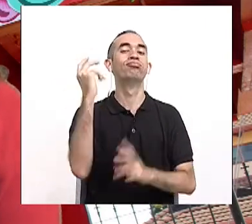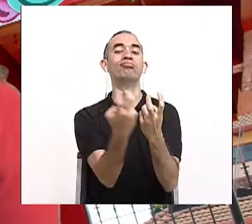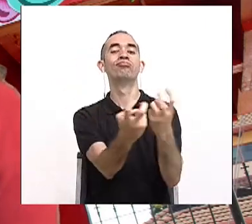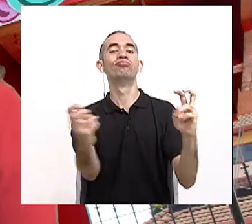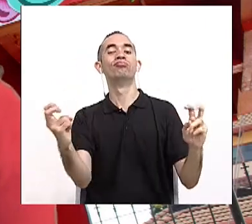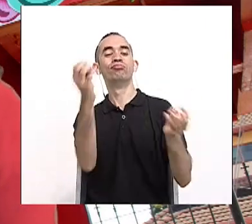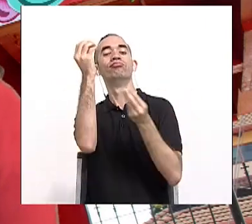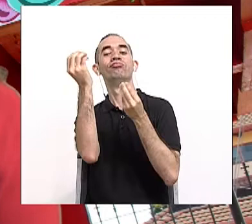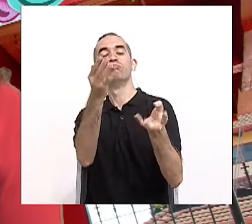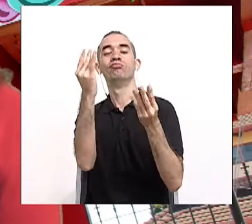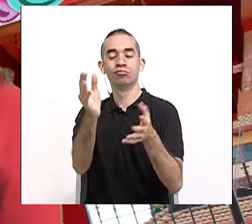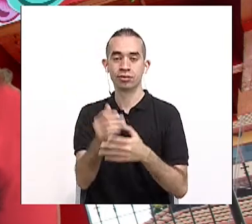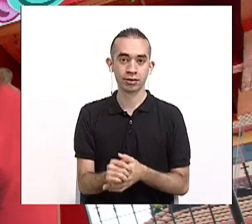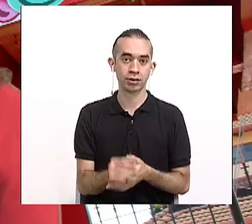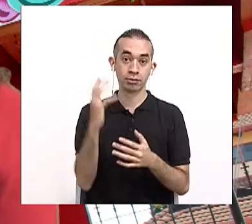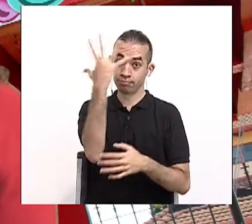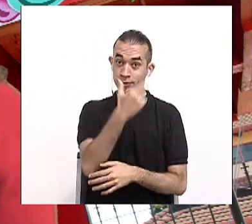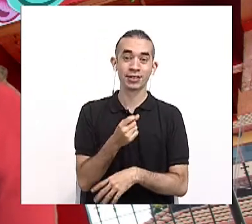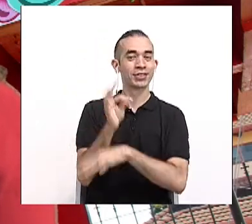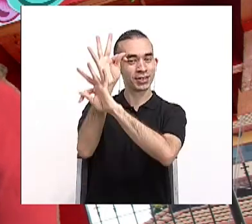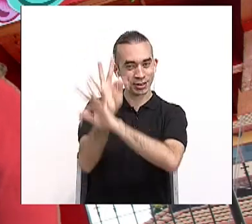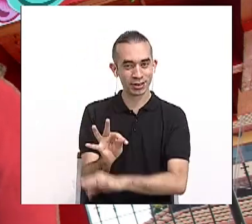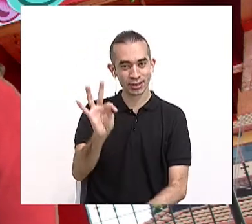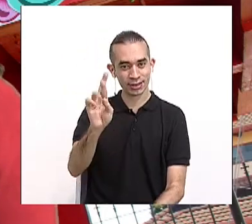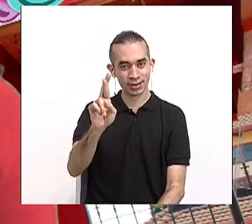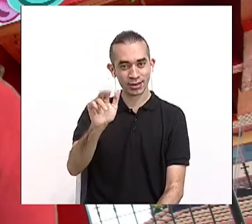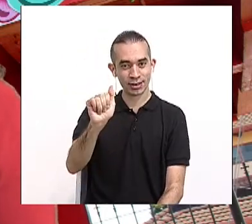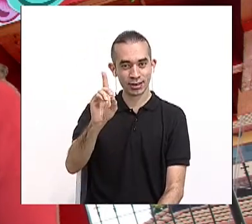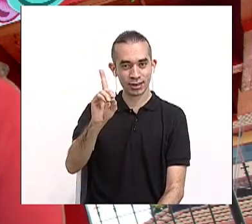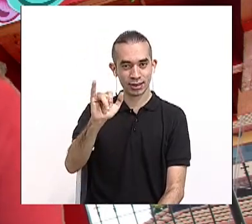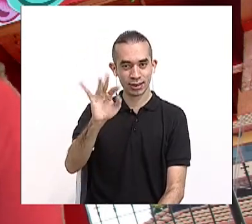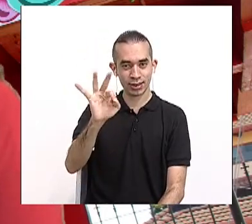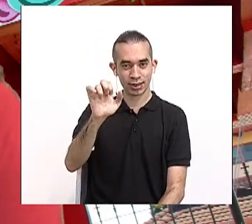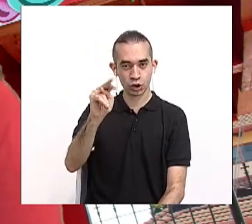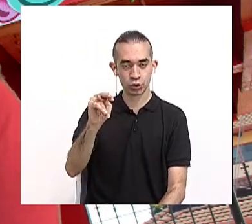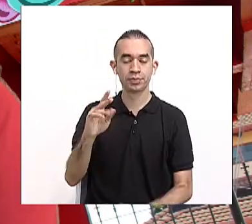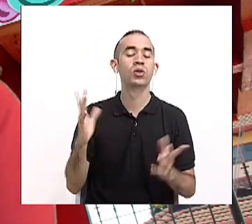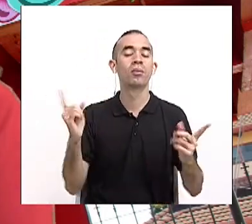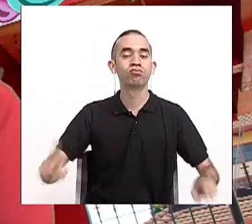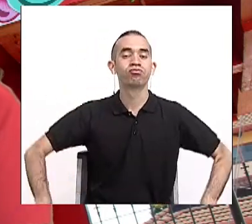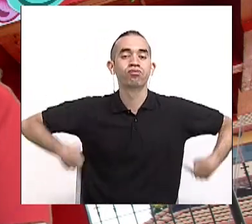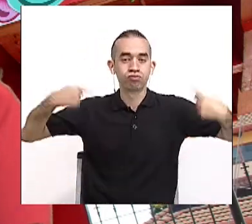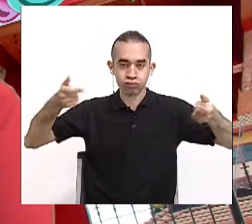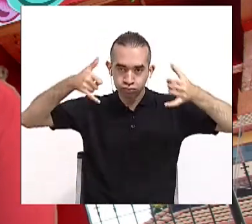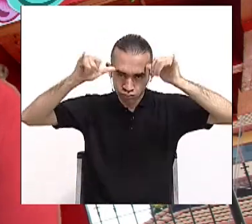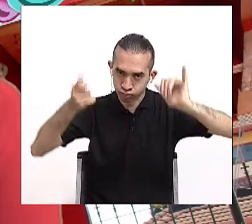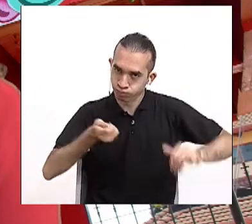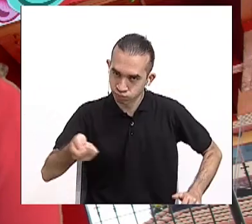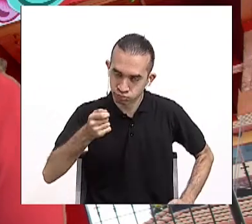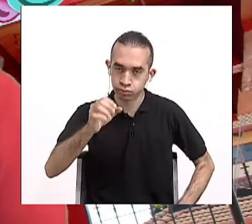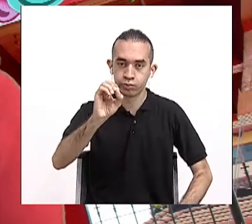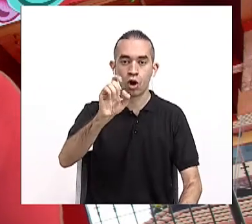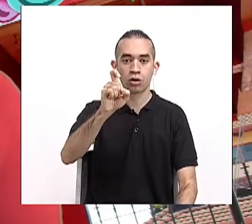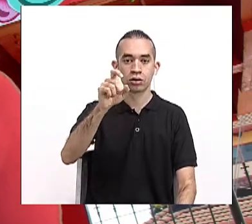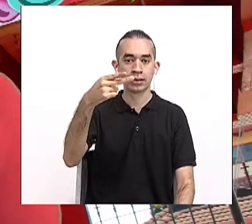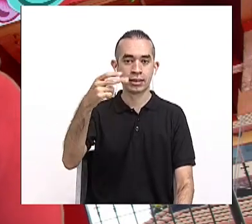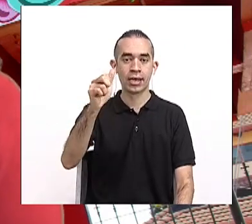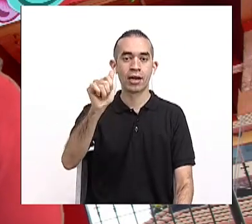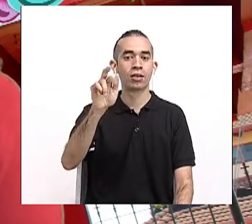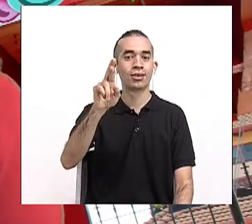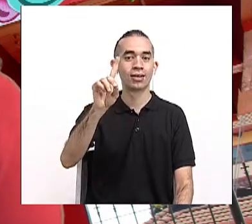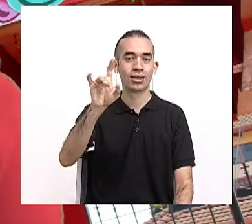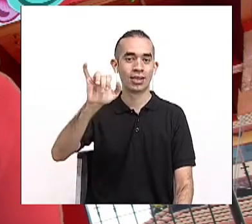remember what you have to do? Remember that you were going to listen to an audio twice in order to help you get